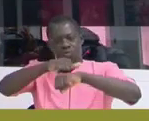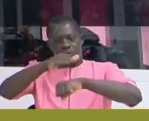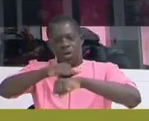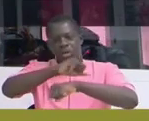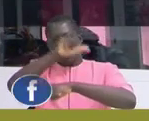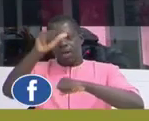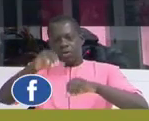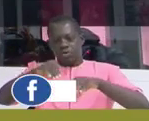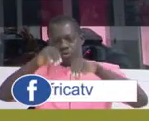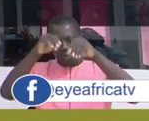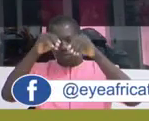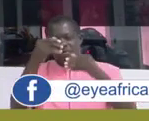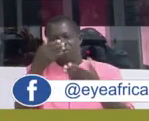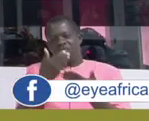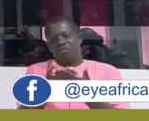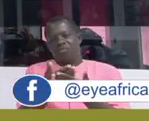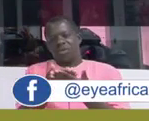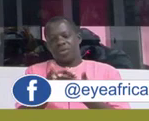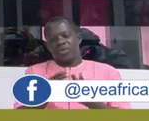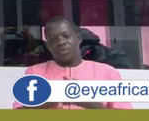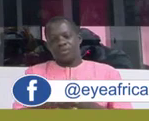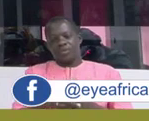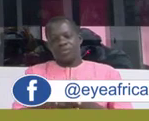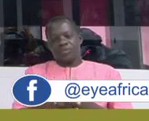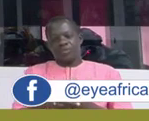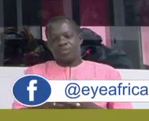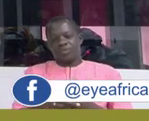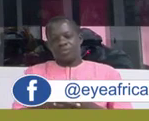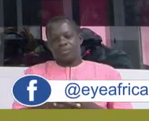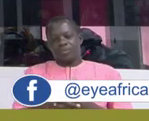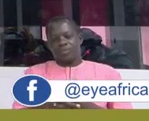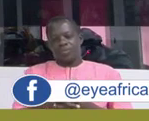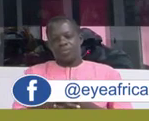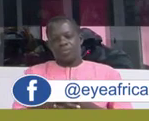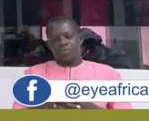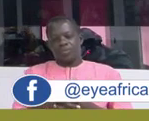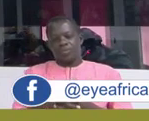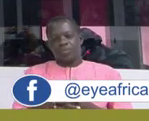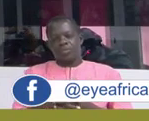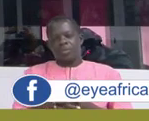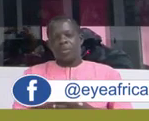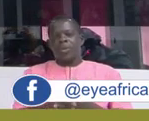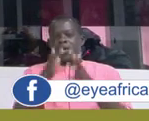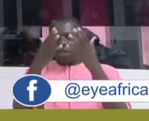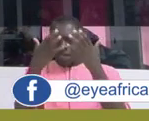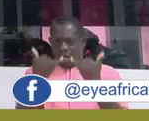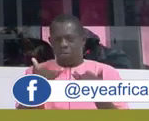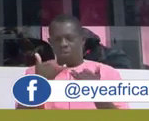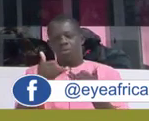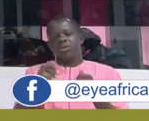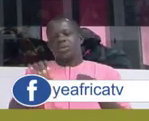So after the supply of the sand and the gravel and the stones came to an